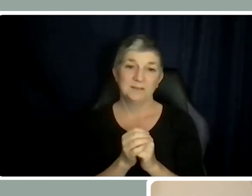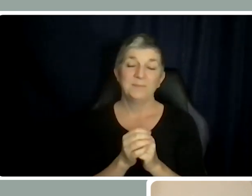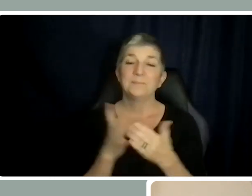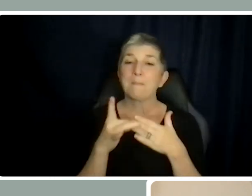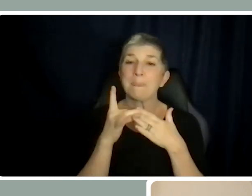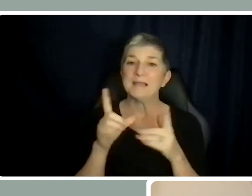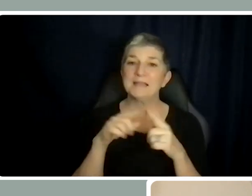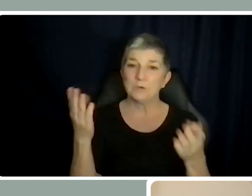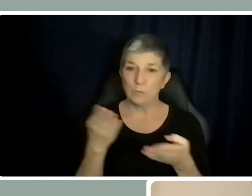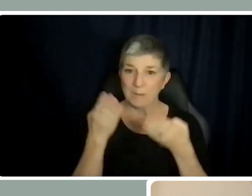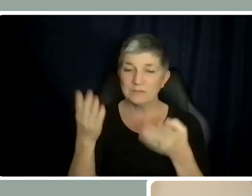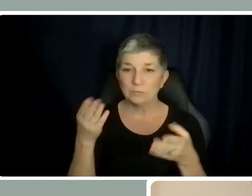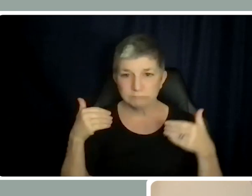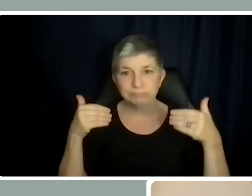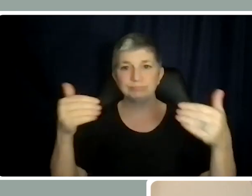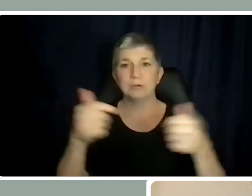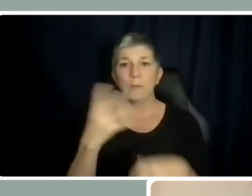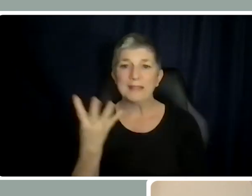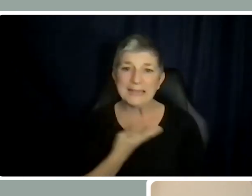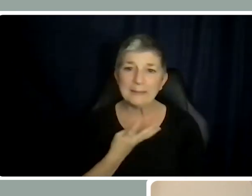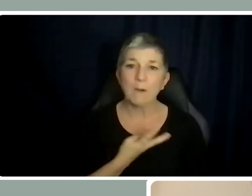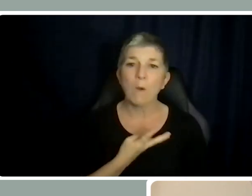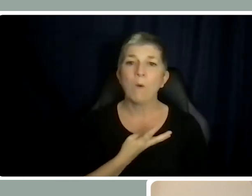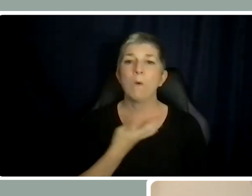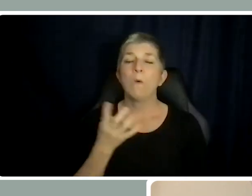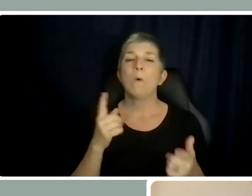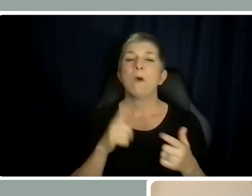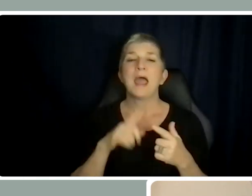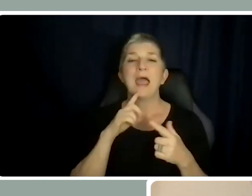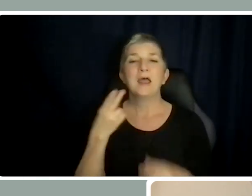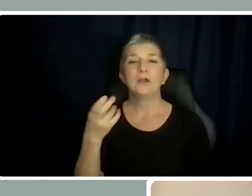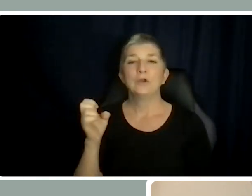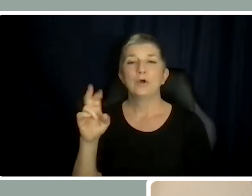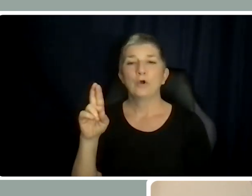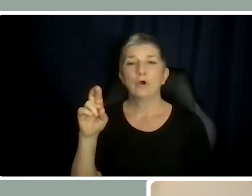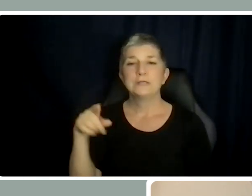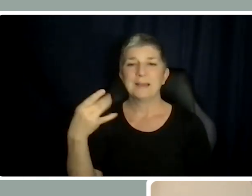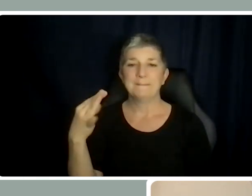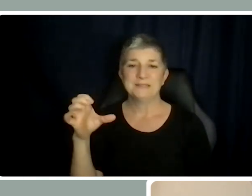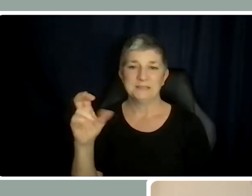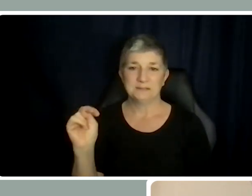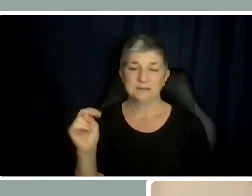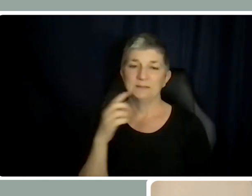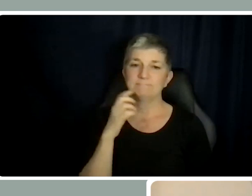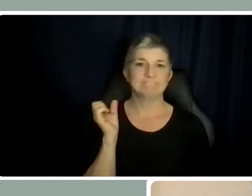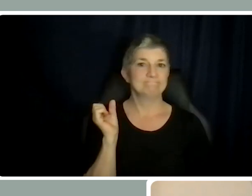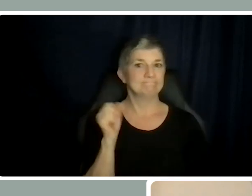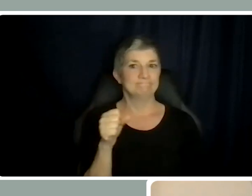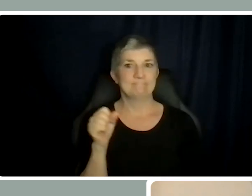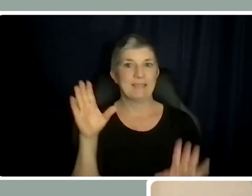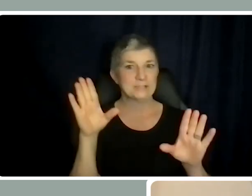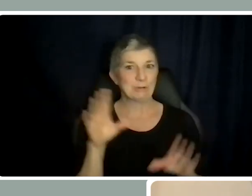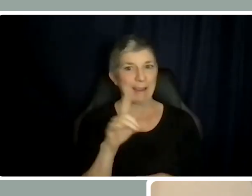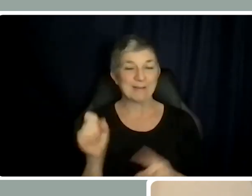leading to the recommendation to proceed with chemo and Herceptin? Yeah. That's a great question. I